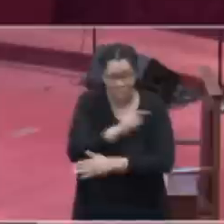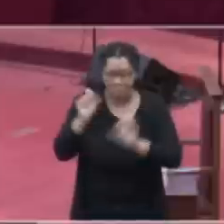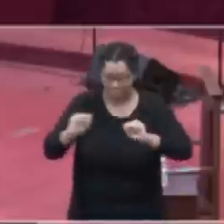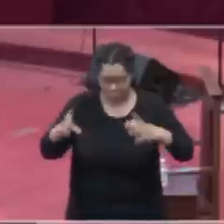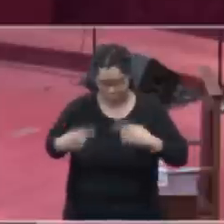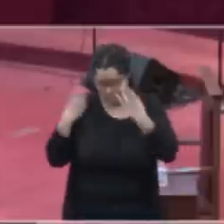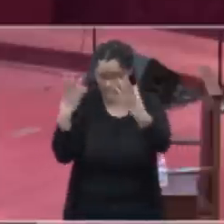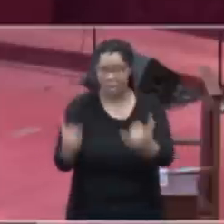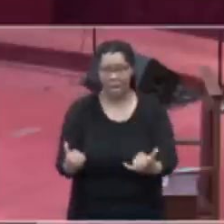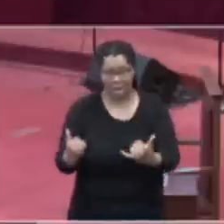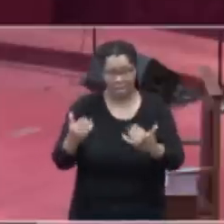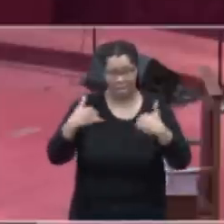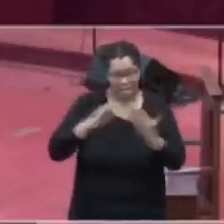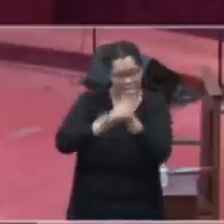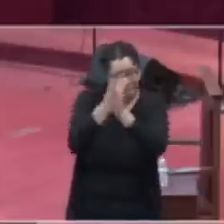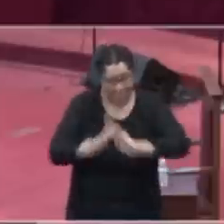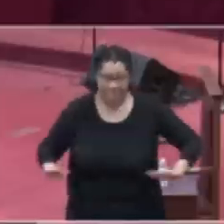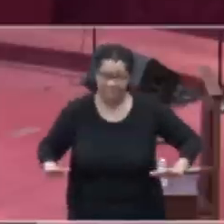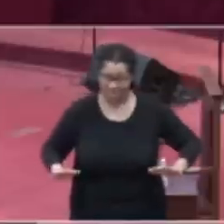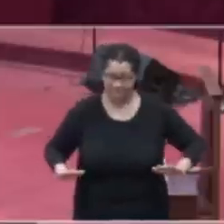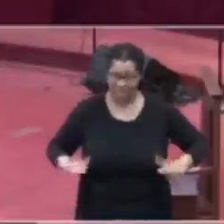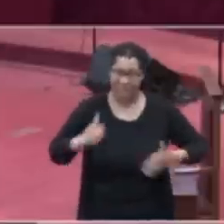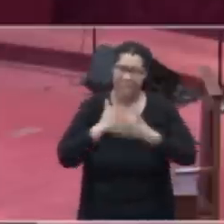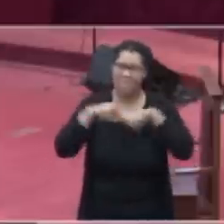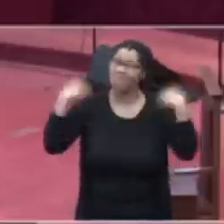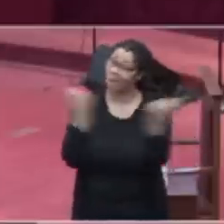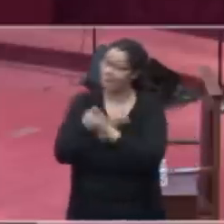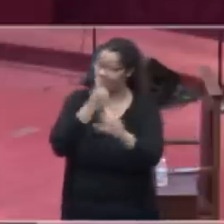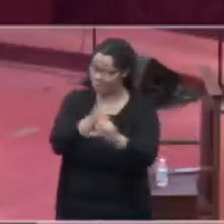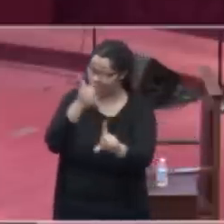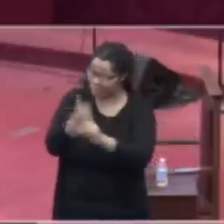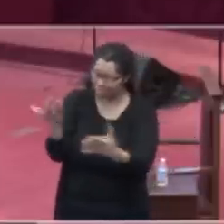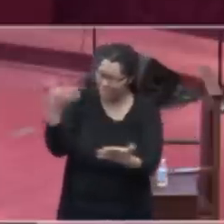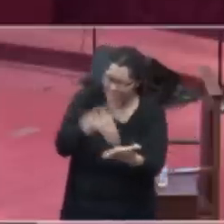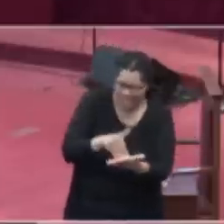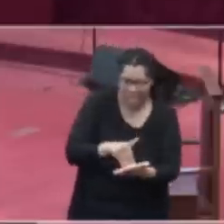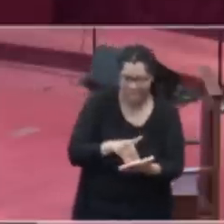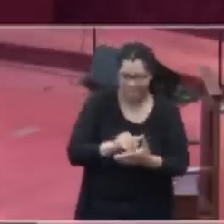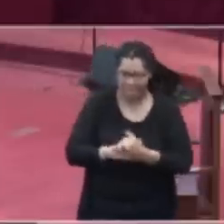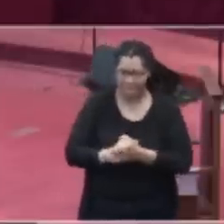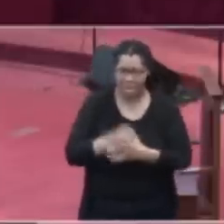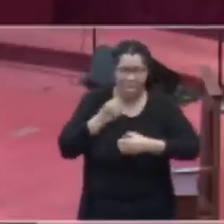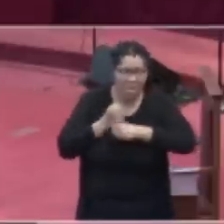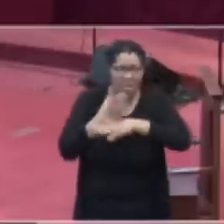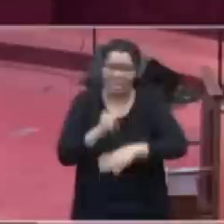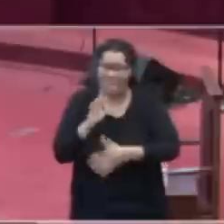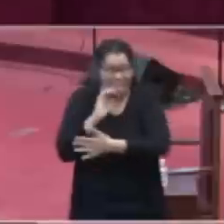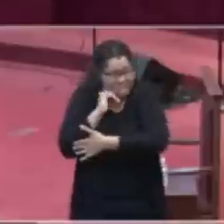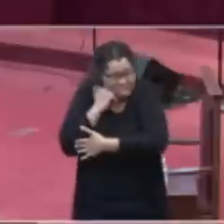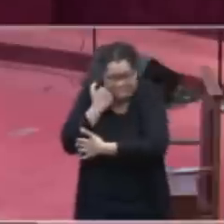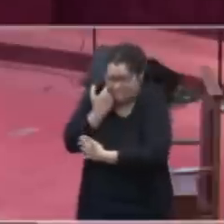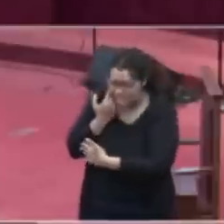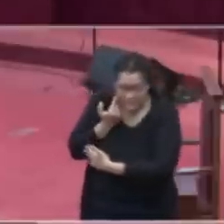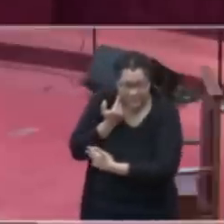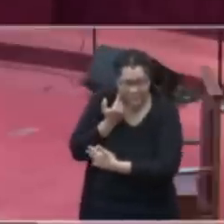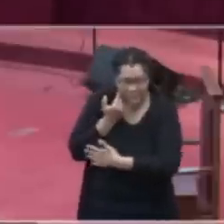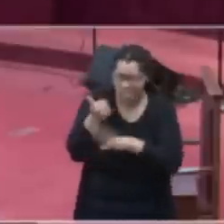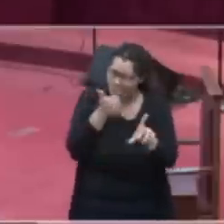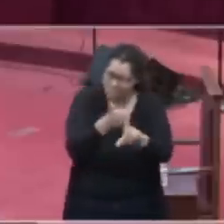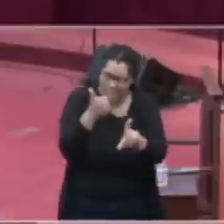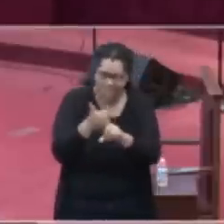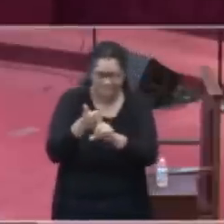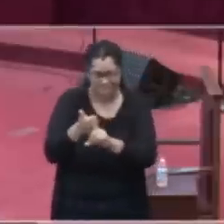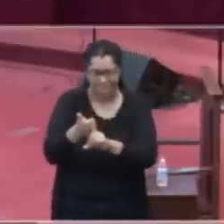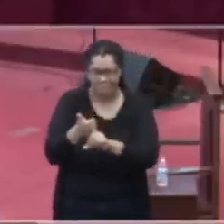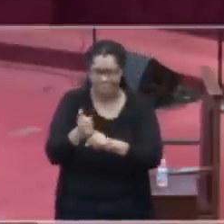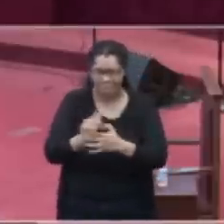a place of peace, to help you to love yourself again, to make you not ashamed of who you have